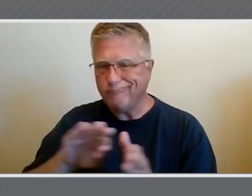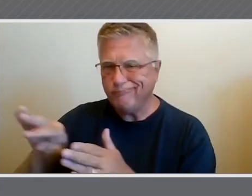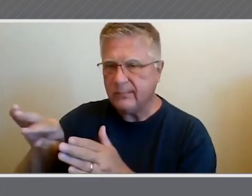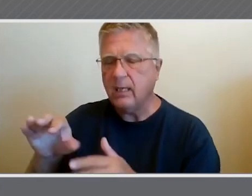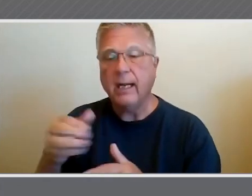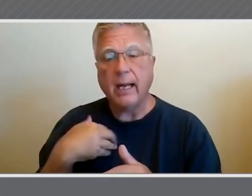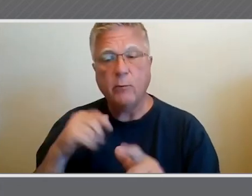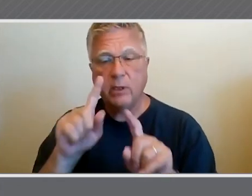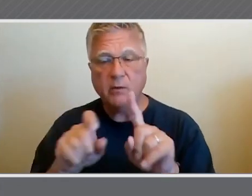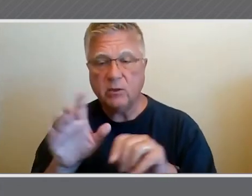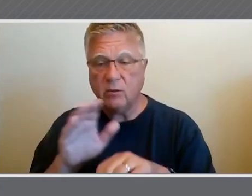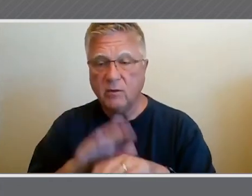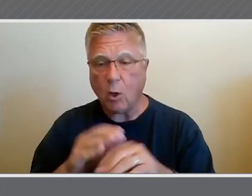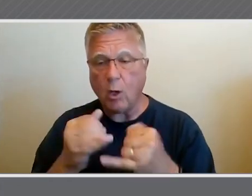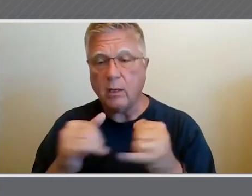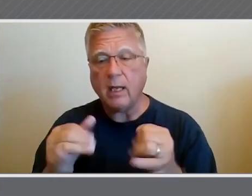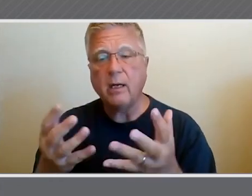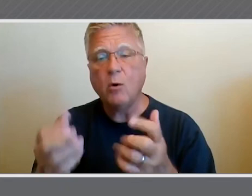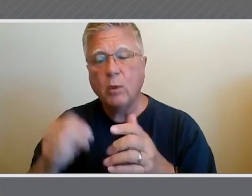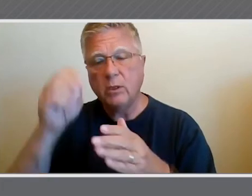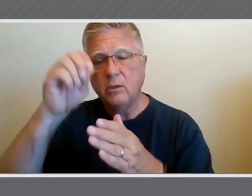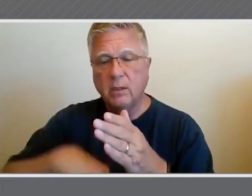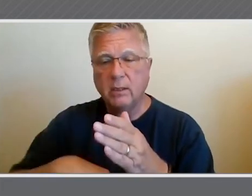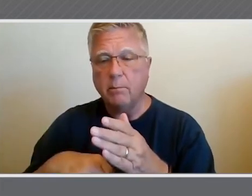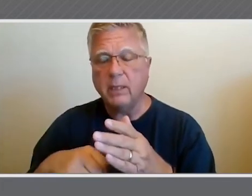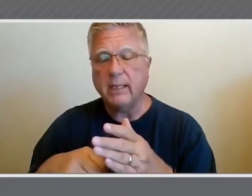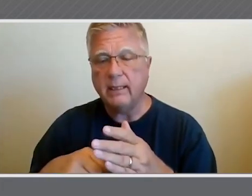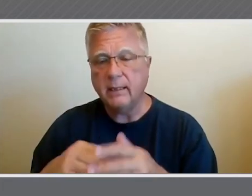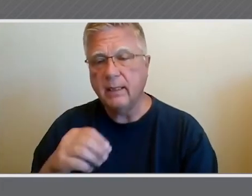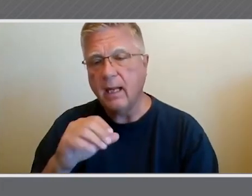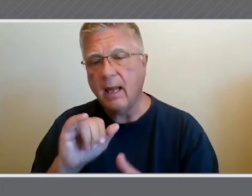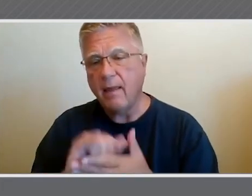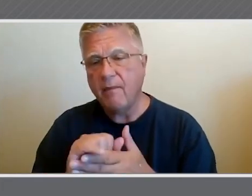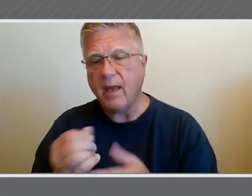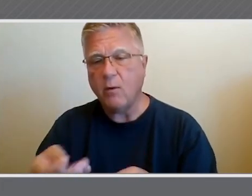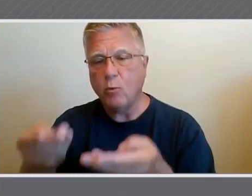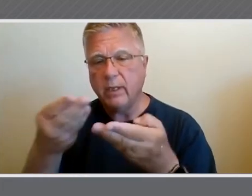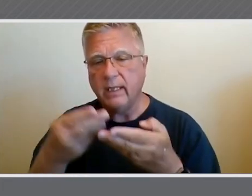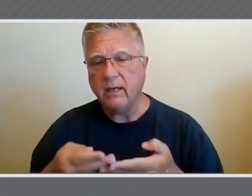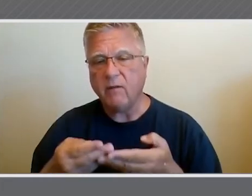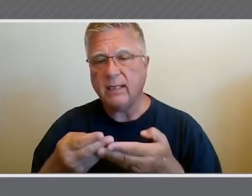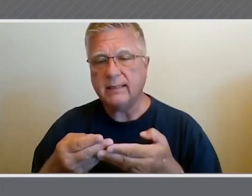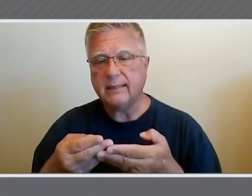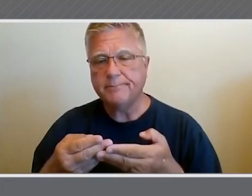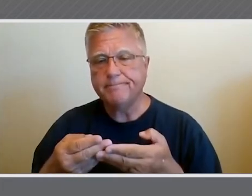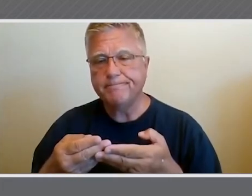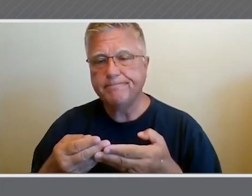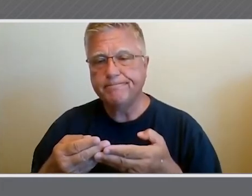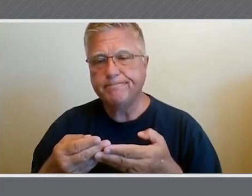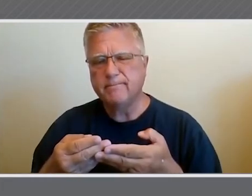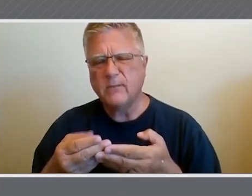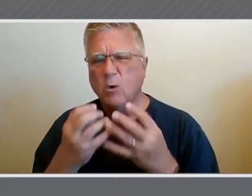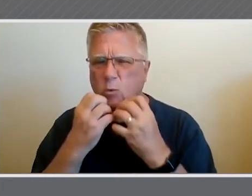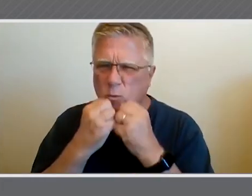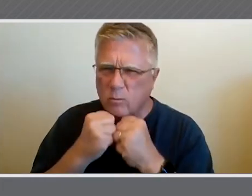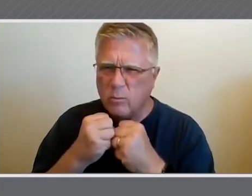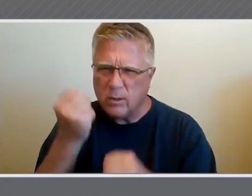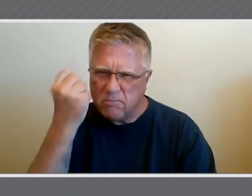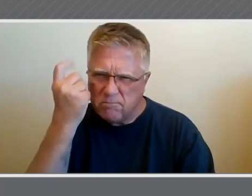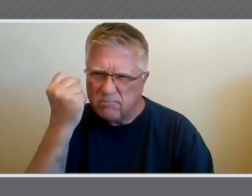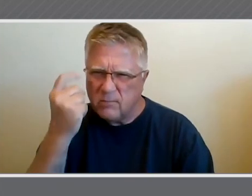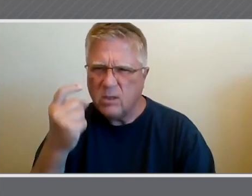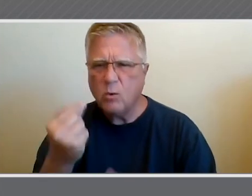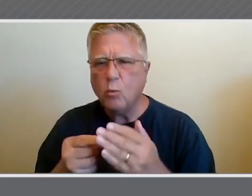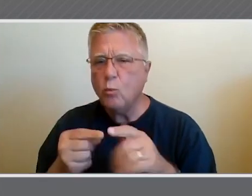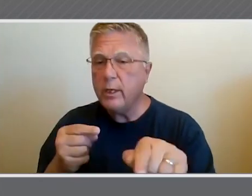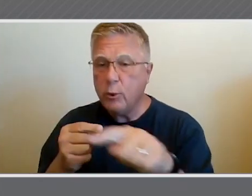well that we are asking you to complete that will give us critical insight into what you think